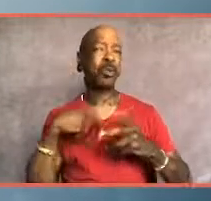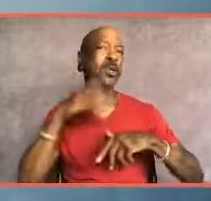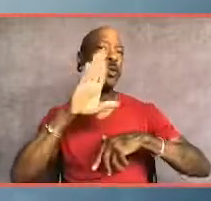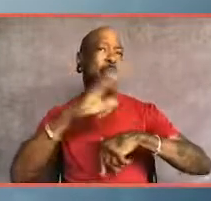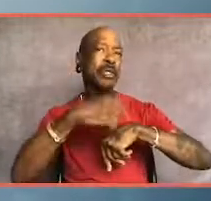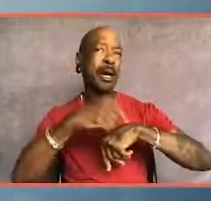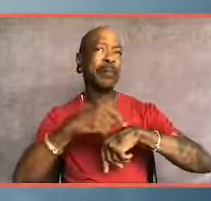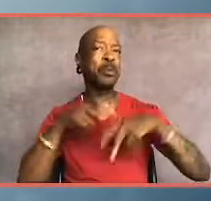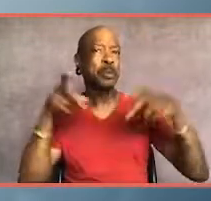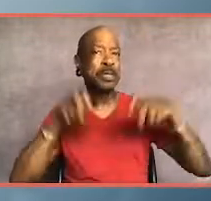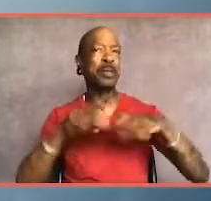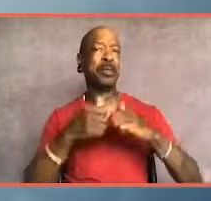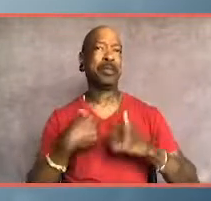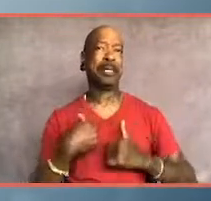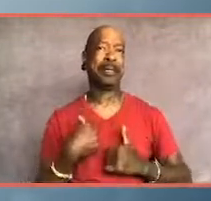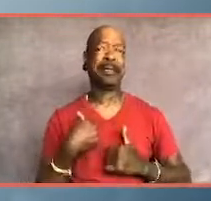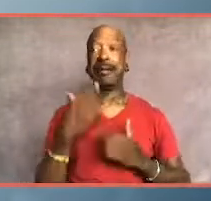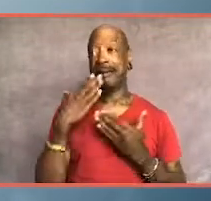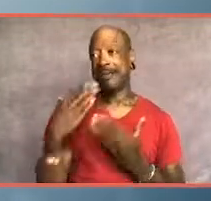Thank you.